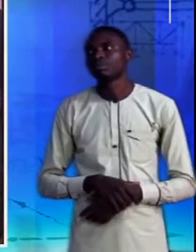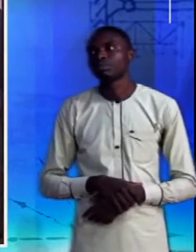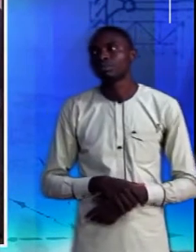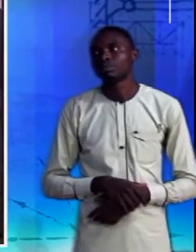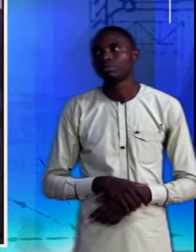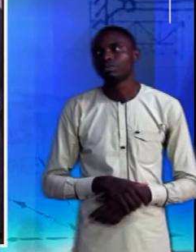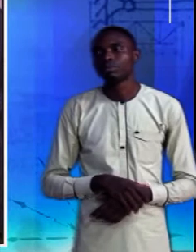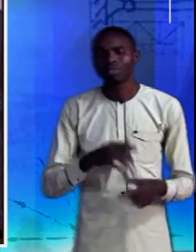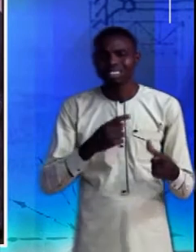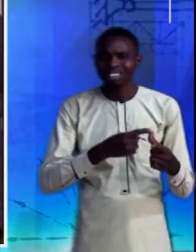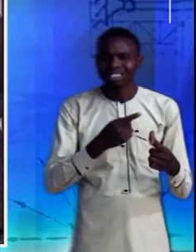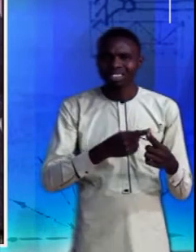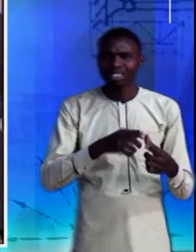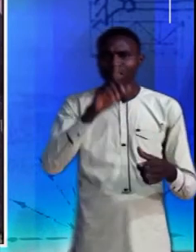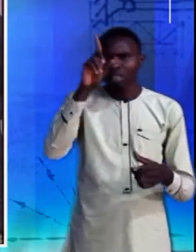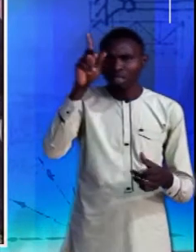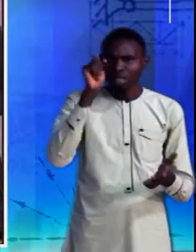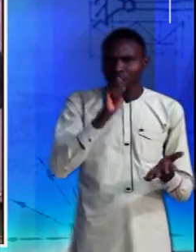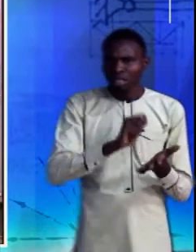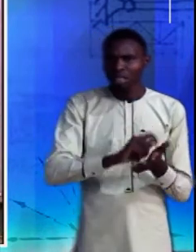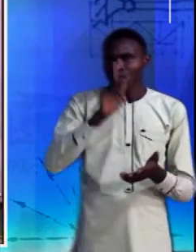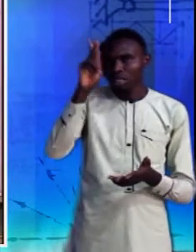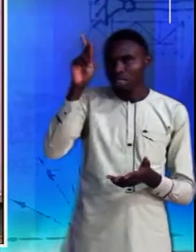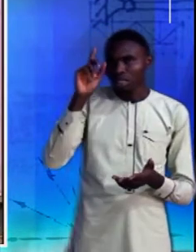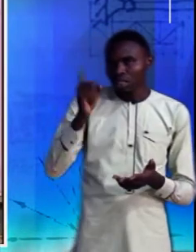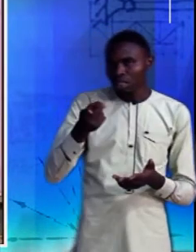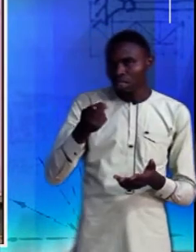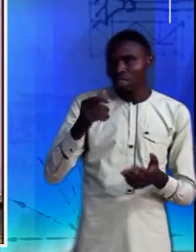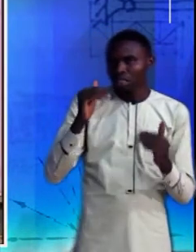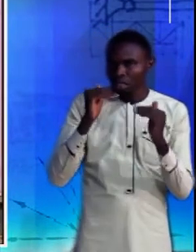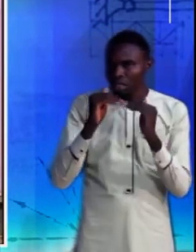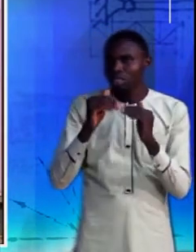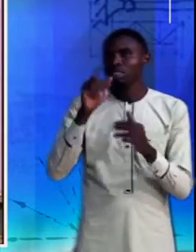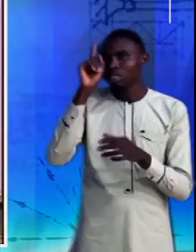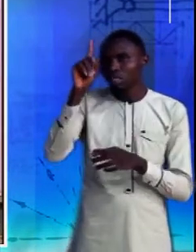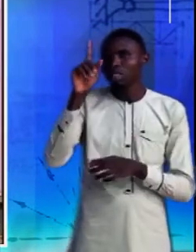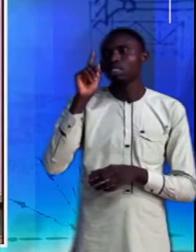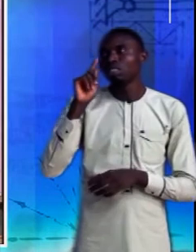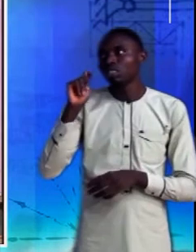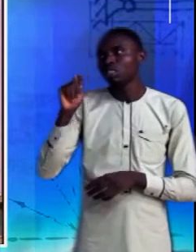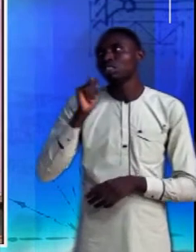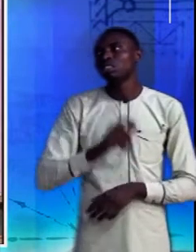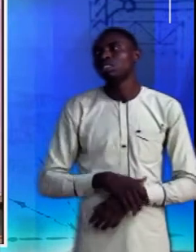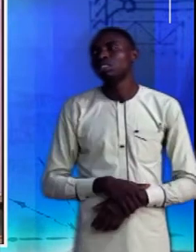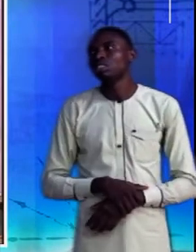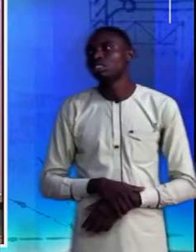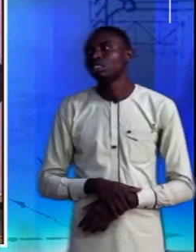1 day. We have 7